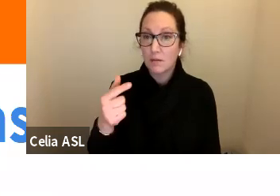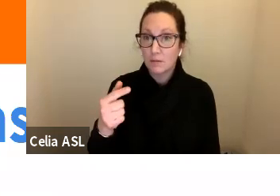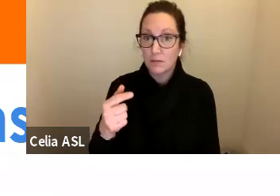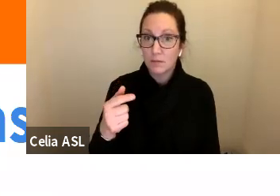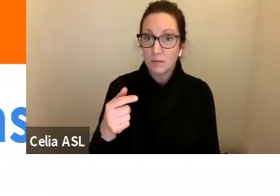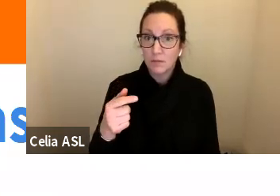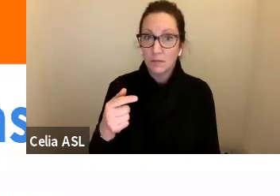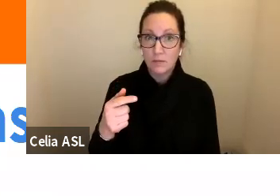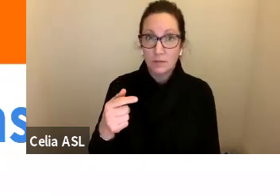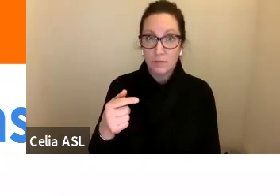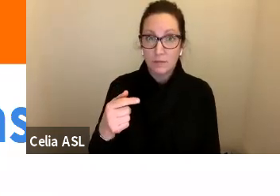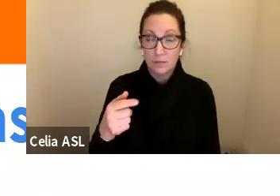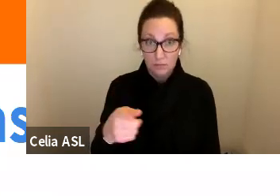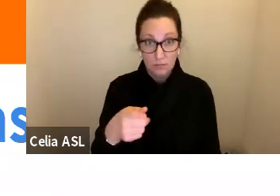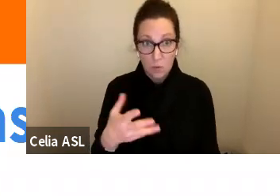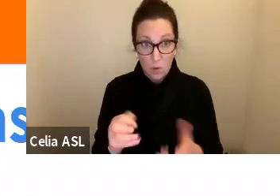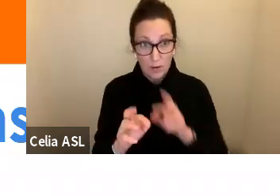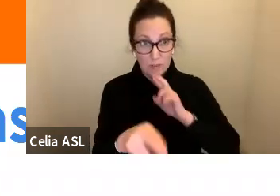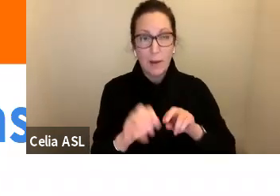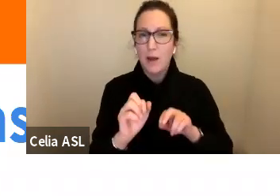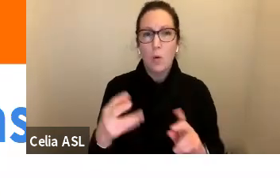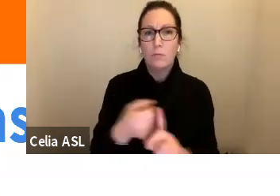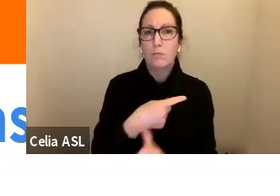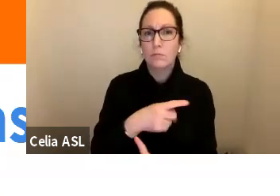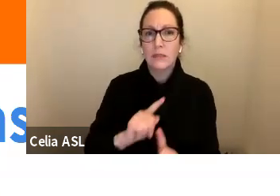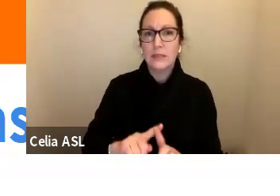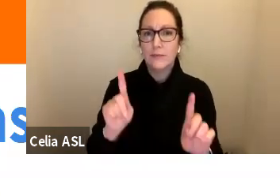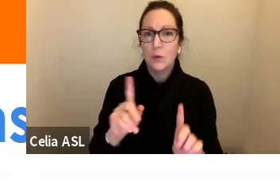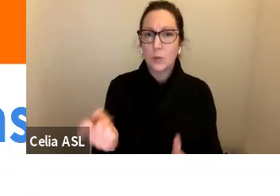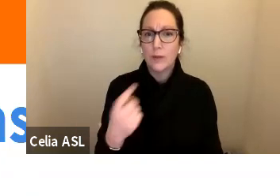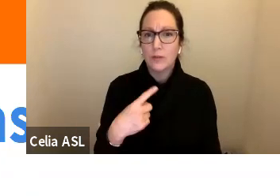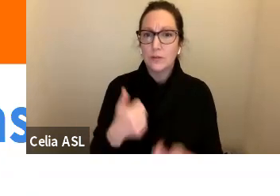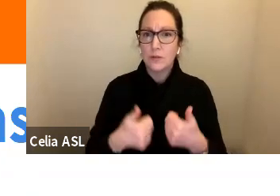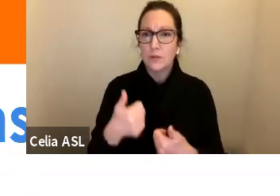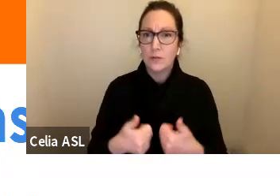question, or did you have a different question? Sorry.